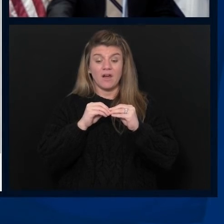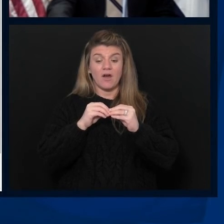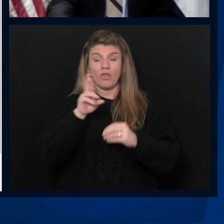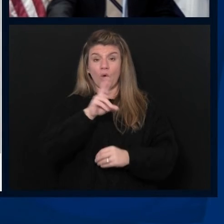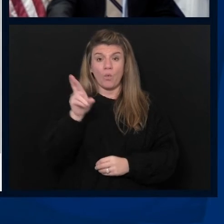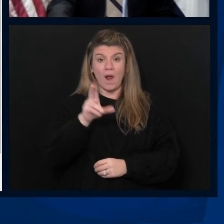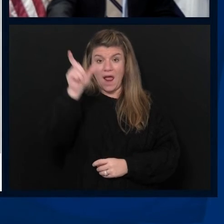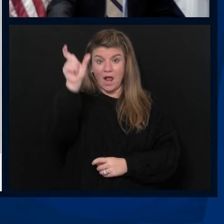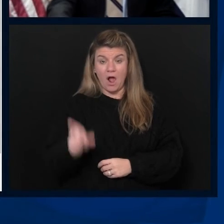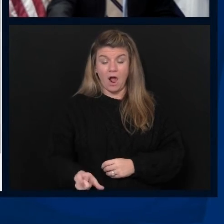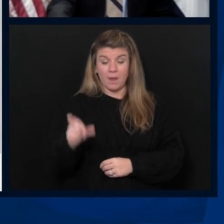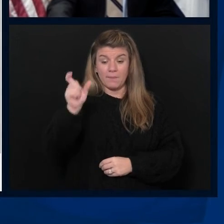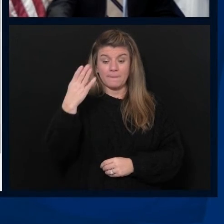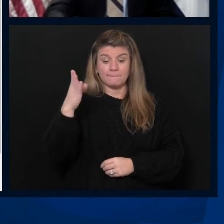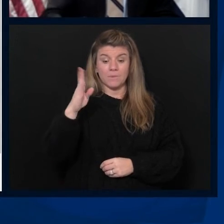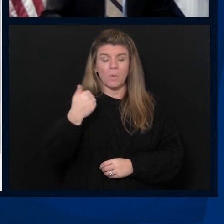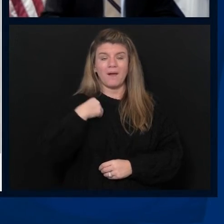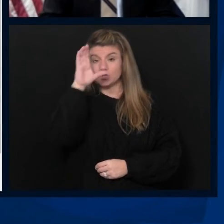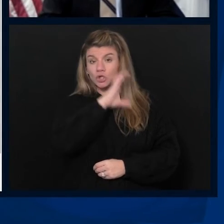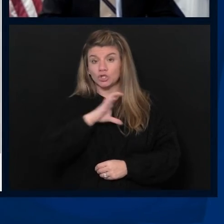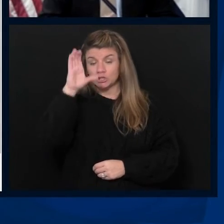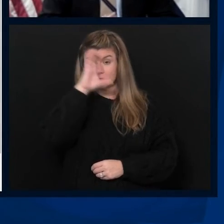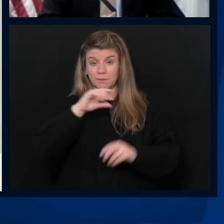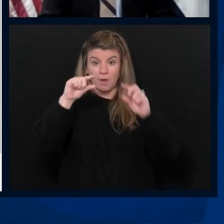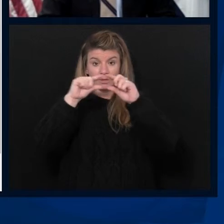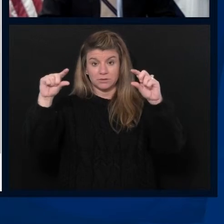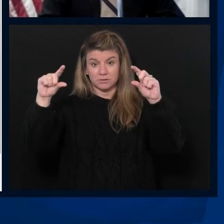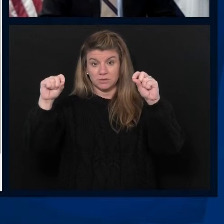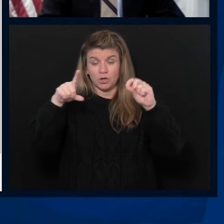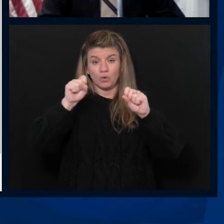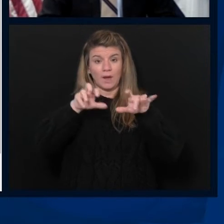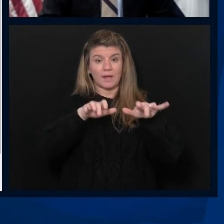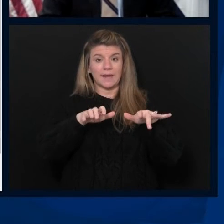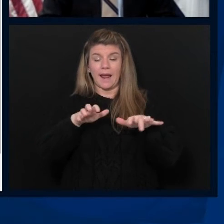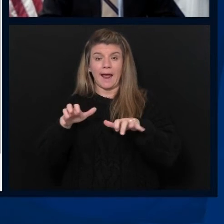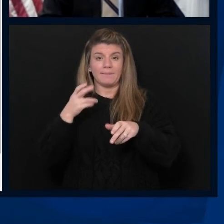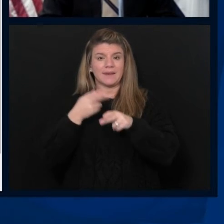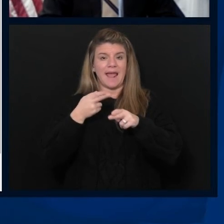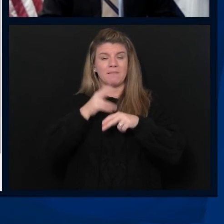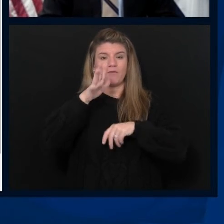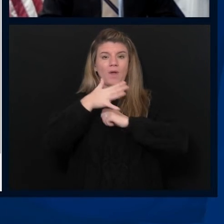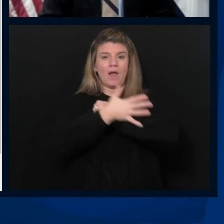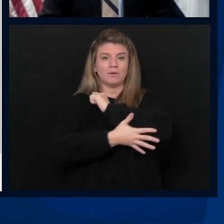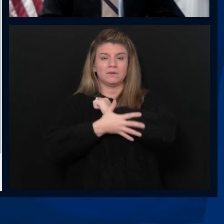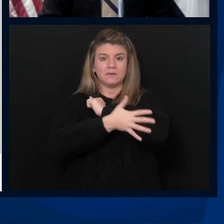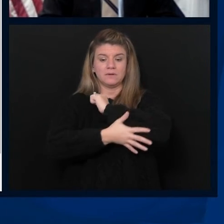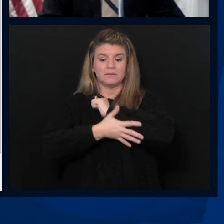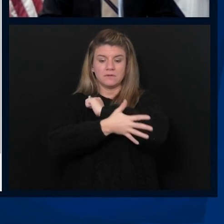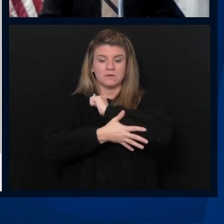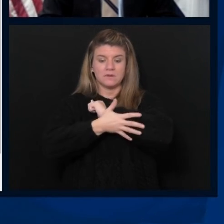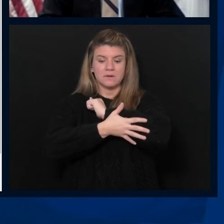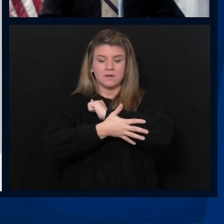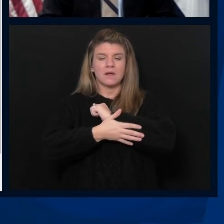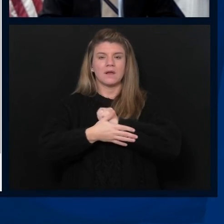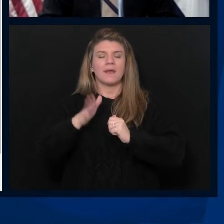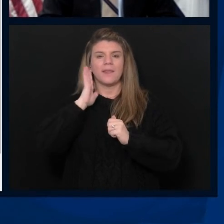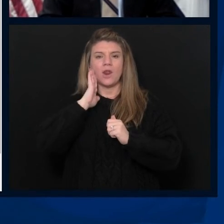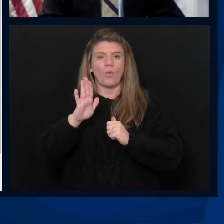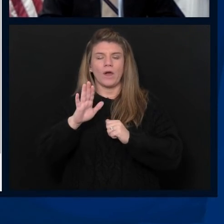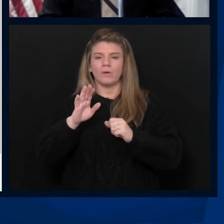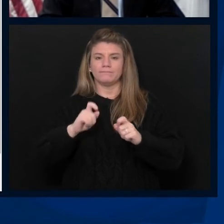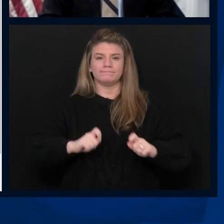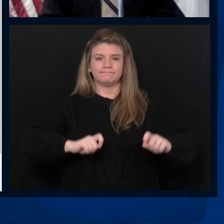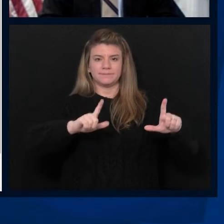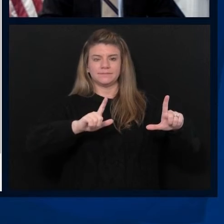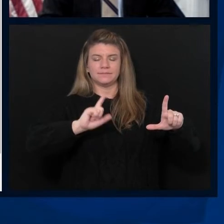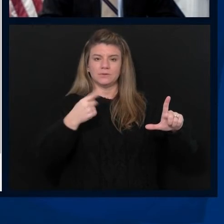column under the blue tab is a search box. You can type in the name of the county, of your county, and it will filter